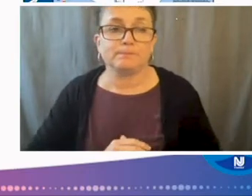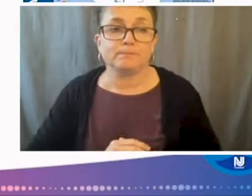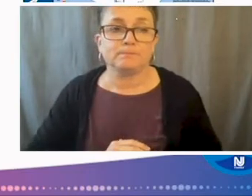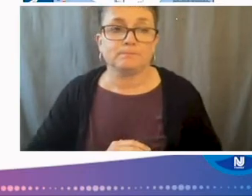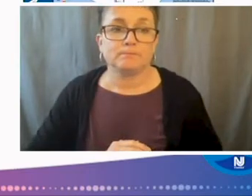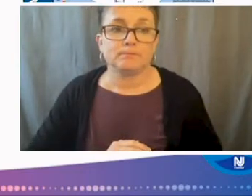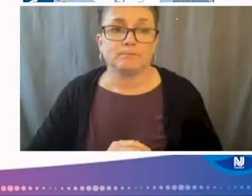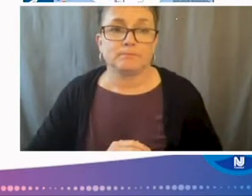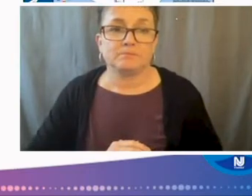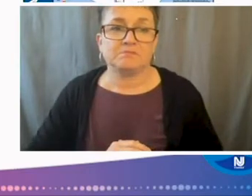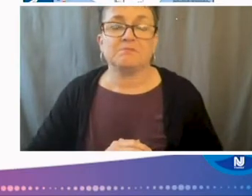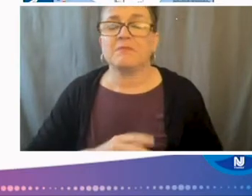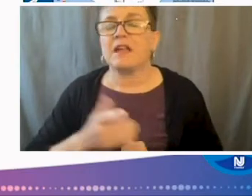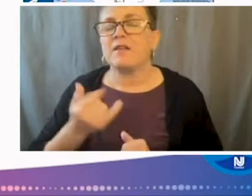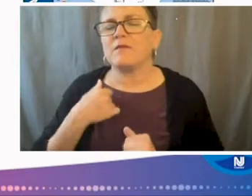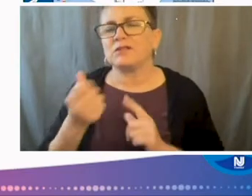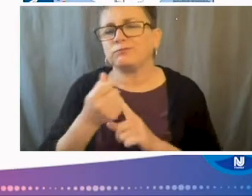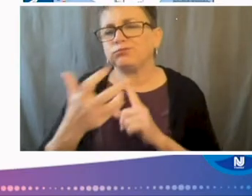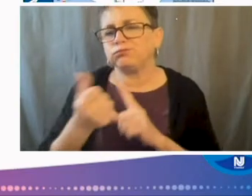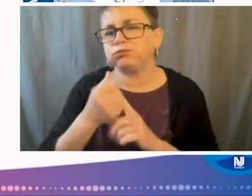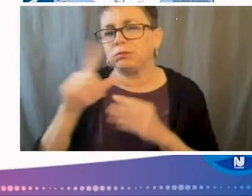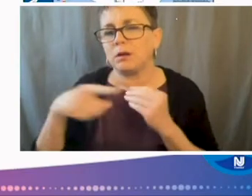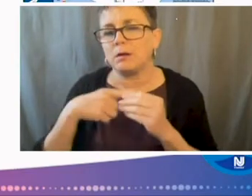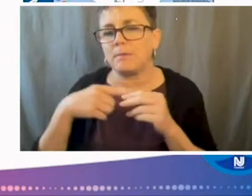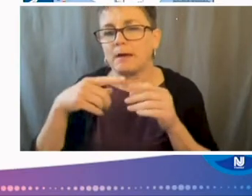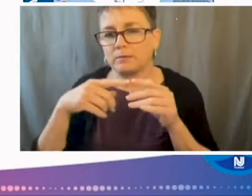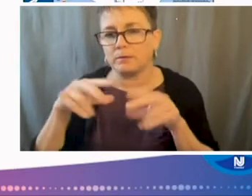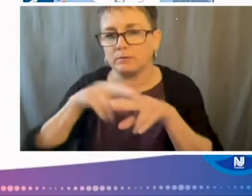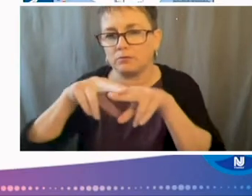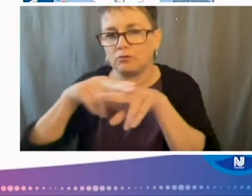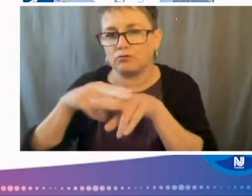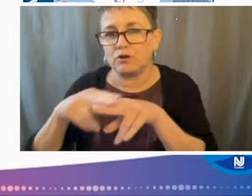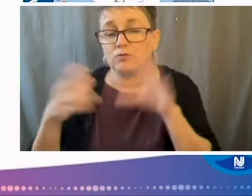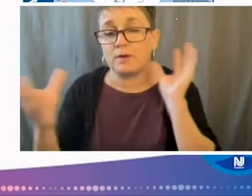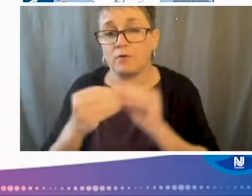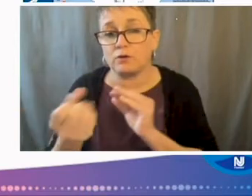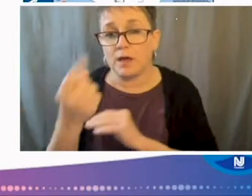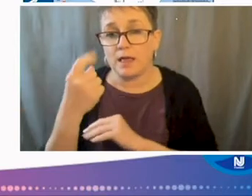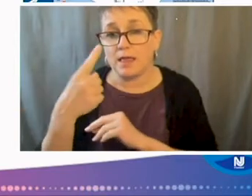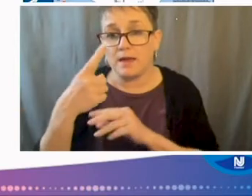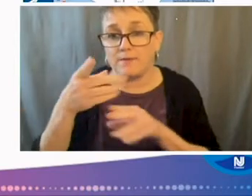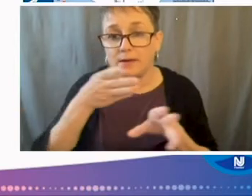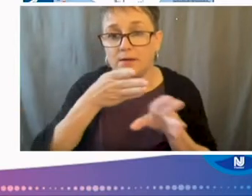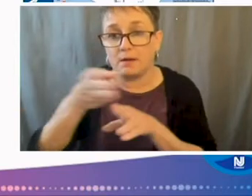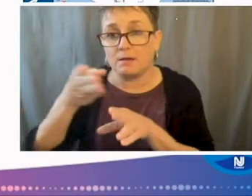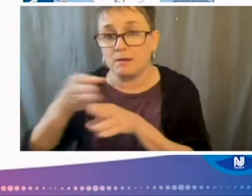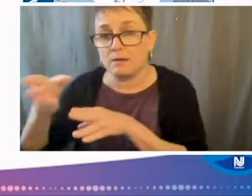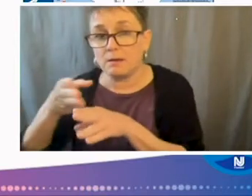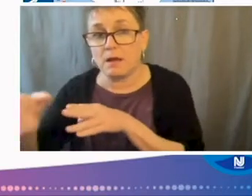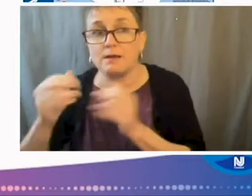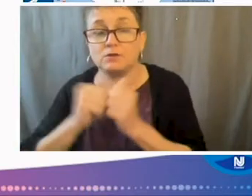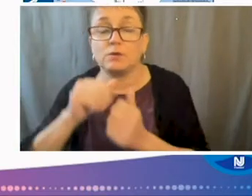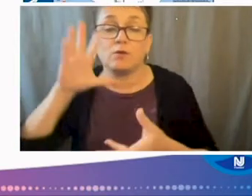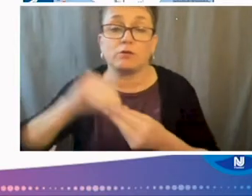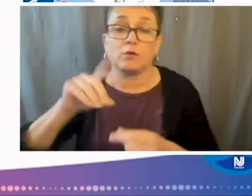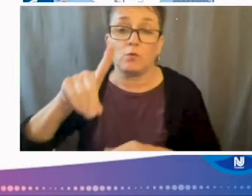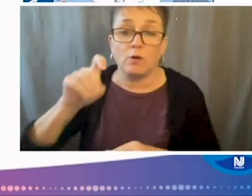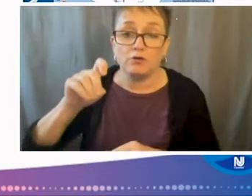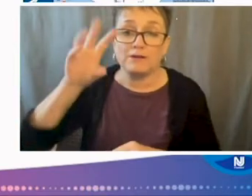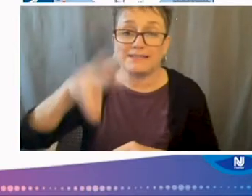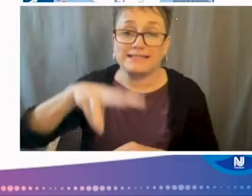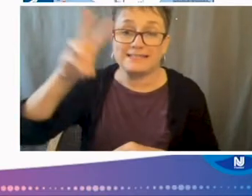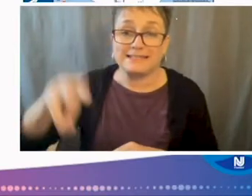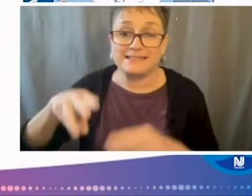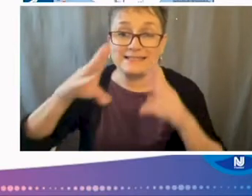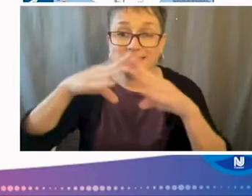A little bit about the system first. We operate 11 lines with 166 stations. Of those, 80